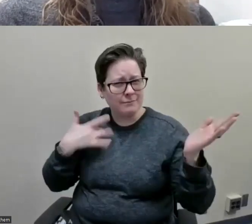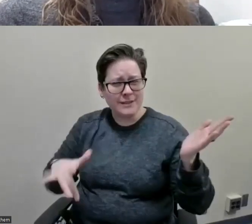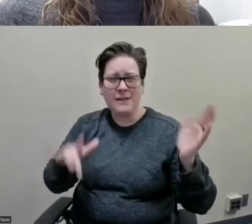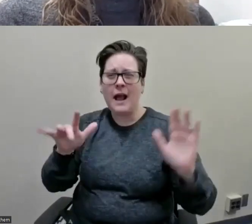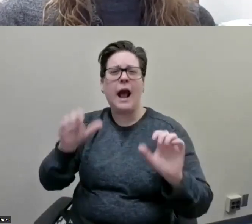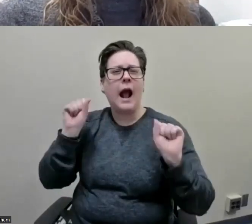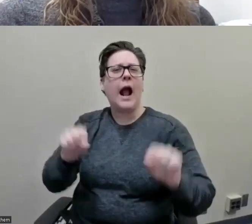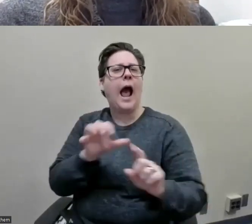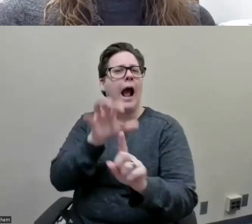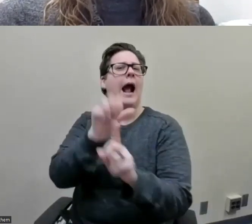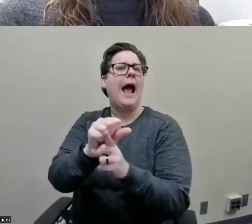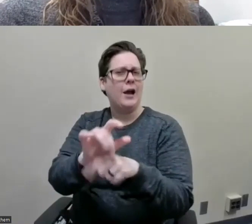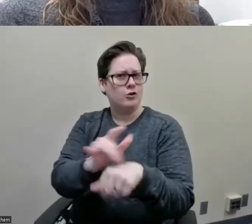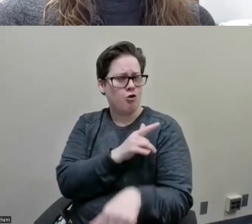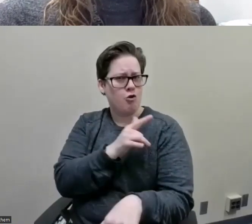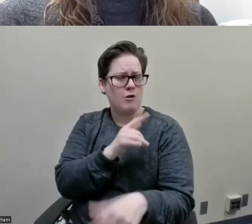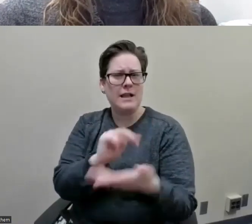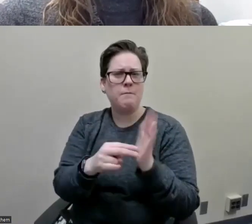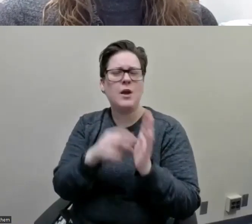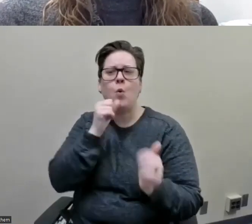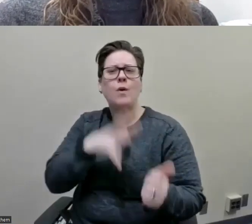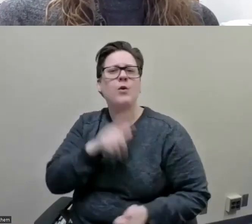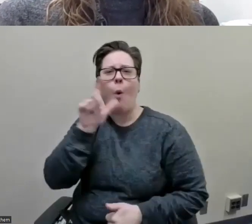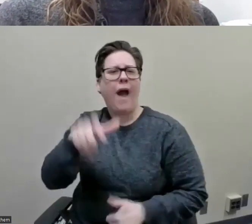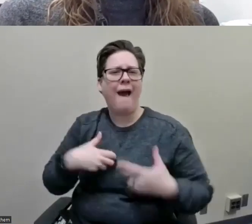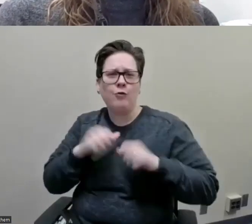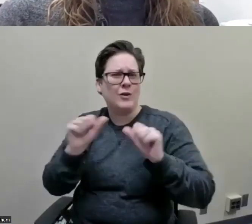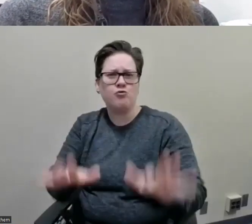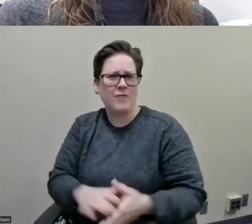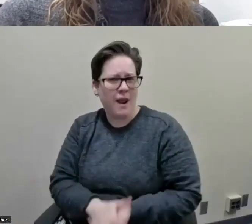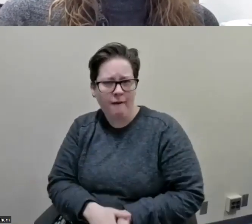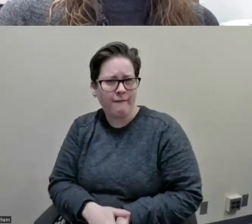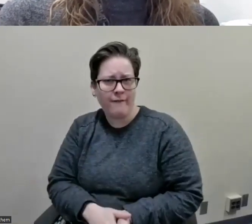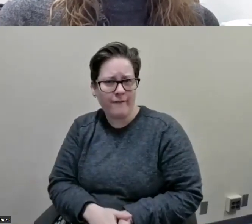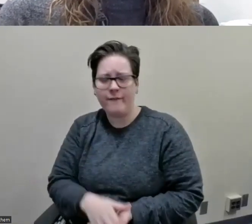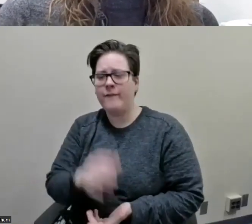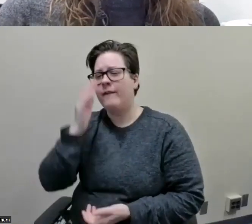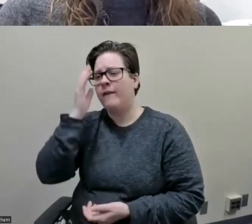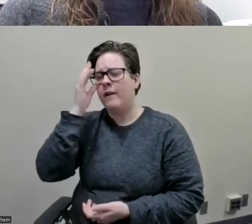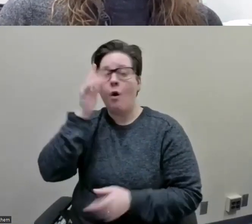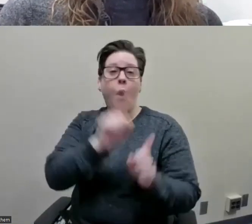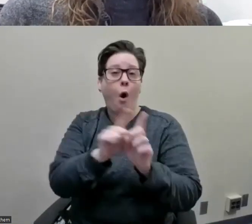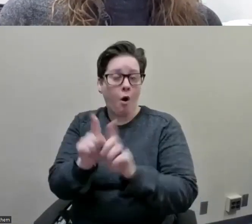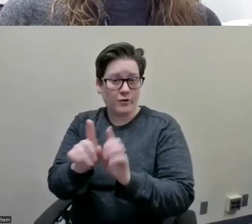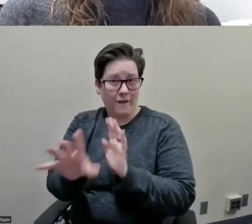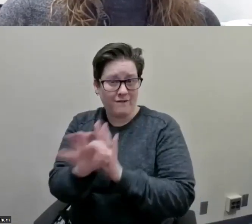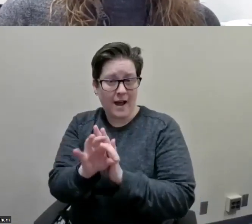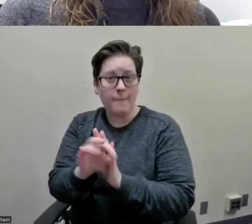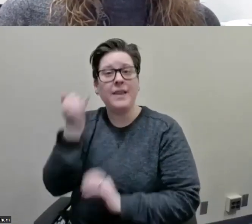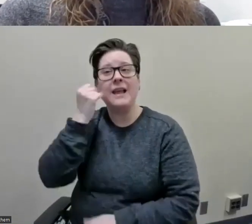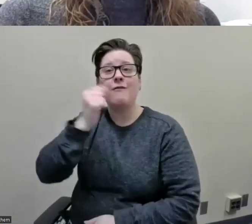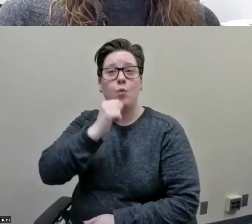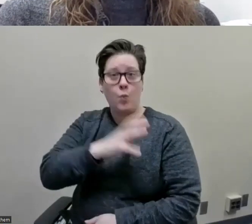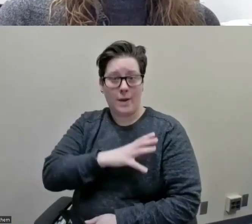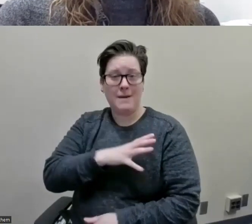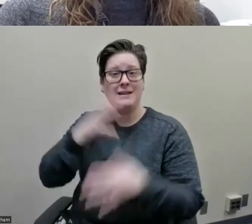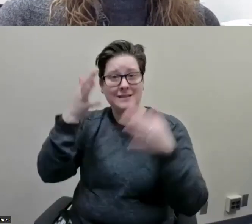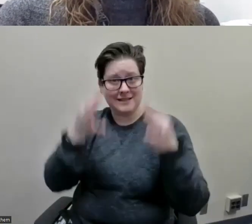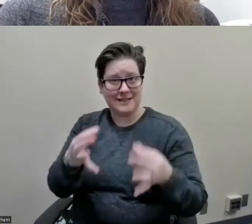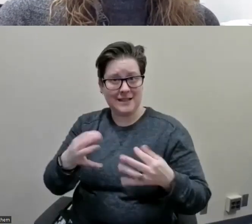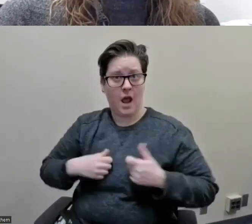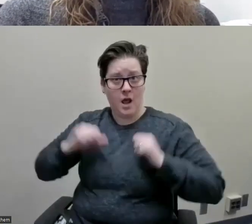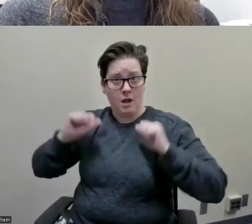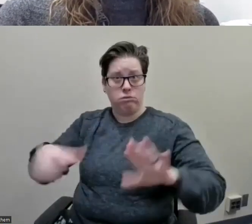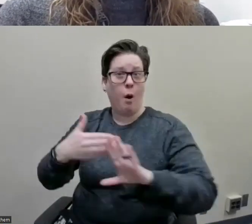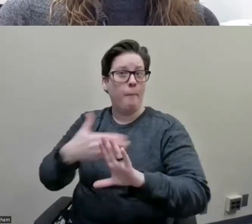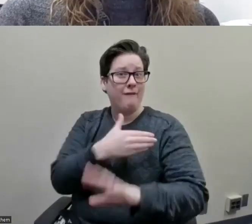breast cancers early and do something about them. And what that information also found was that women who pursued prophylactic